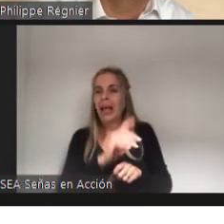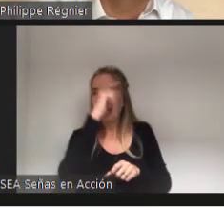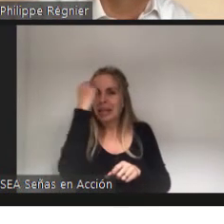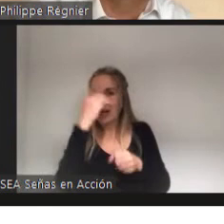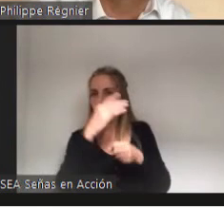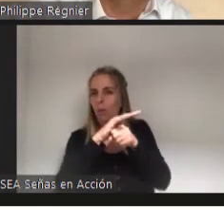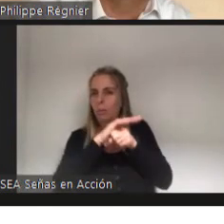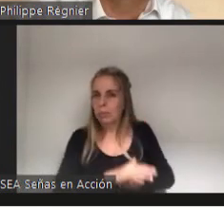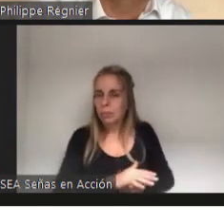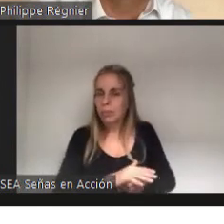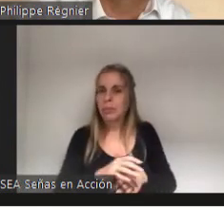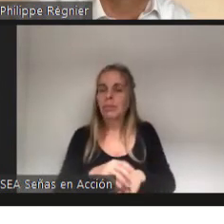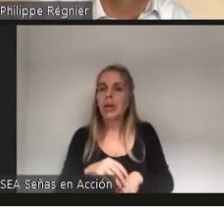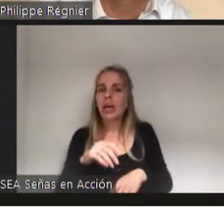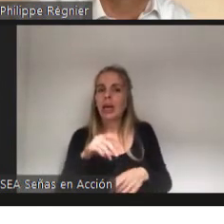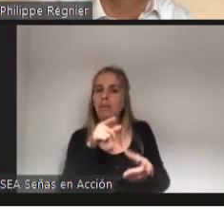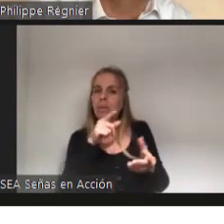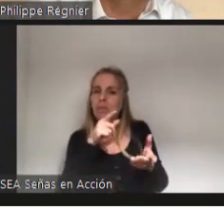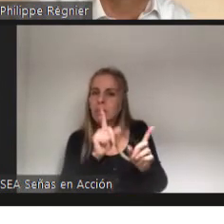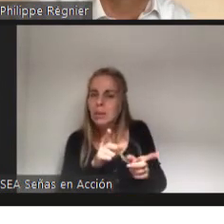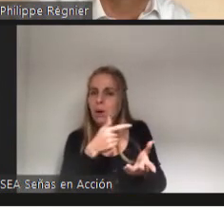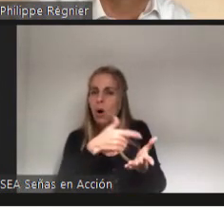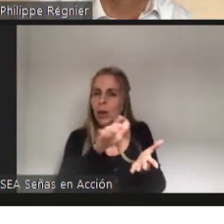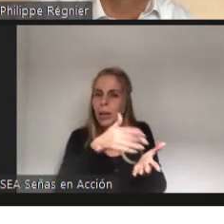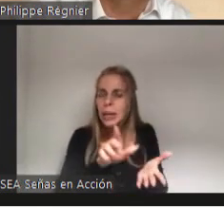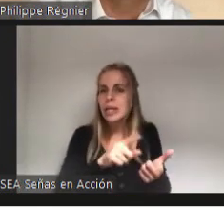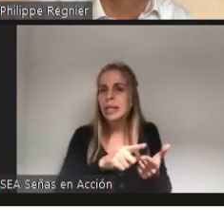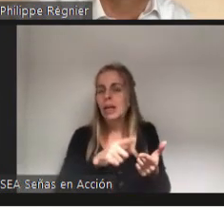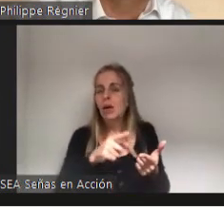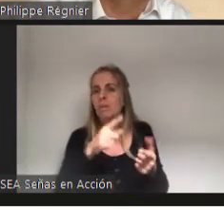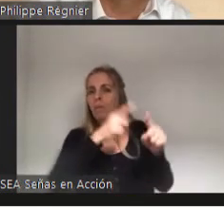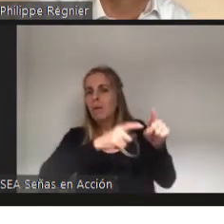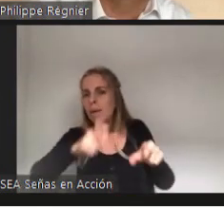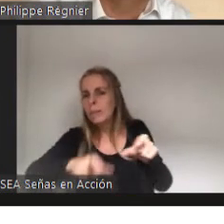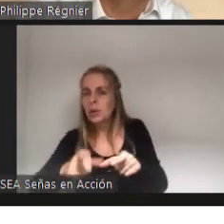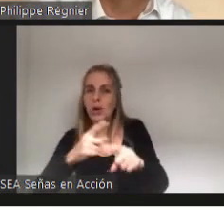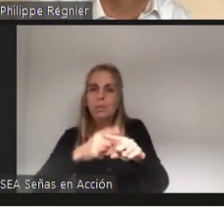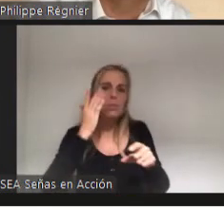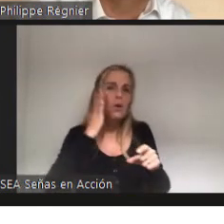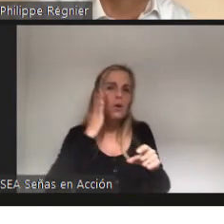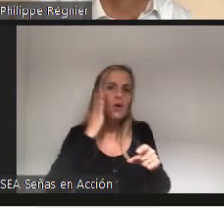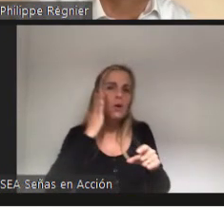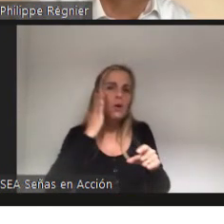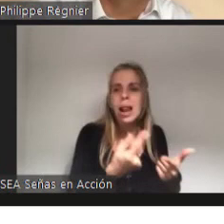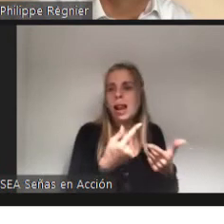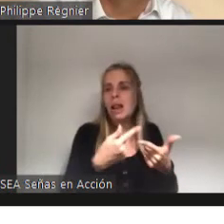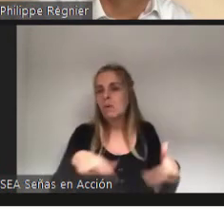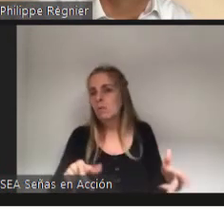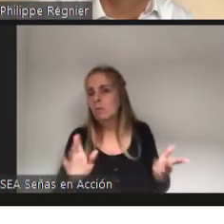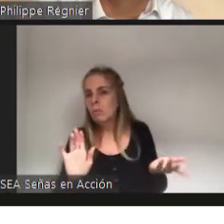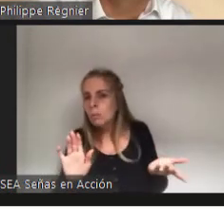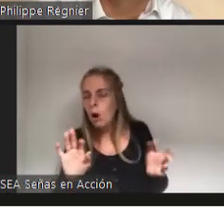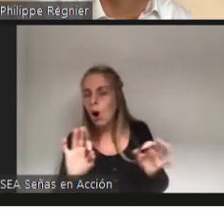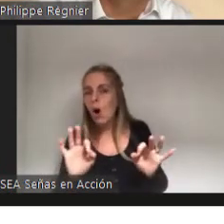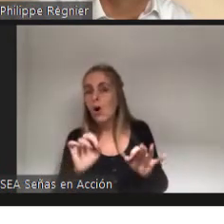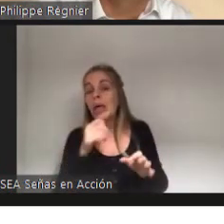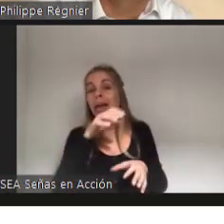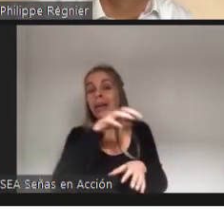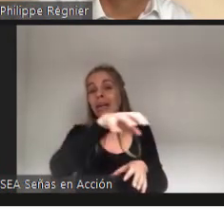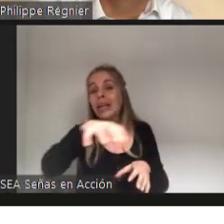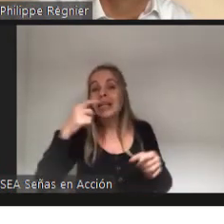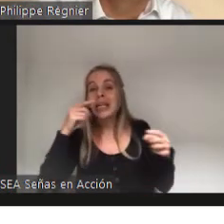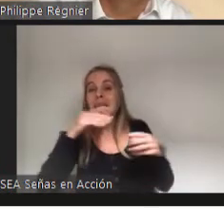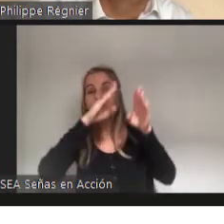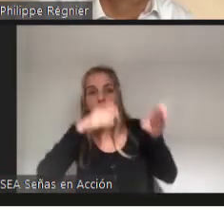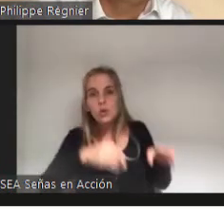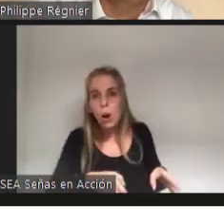of state oppression, under some racism arrangement, under some failure of construction of